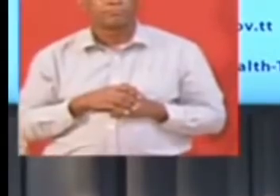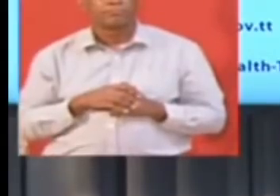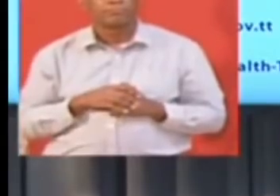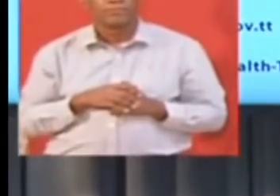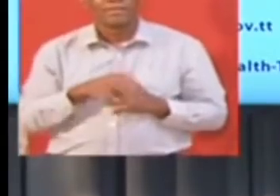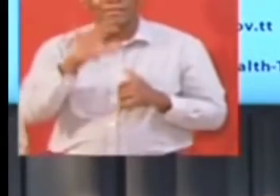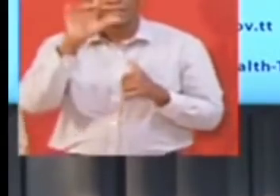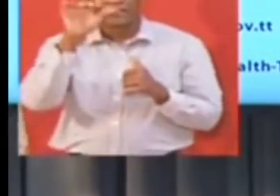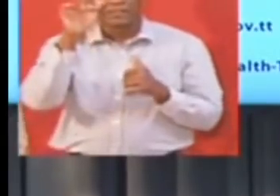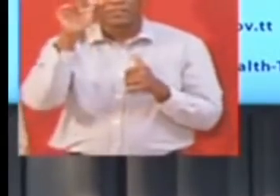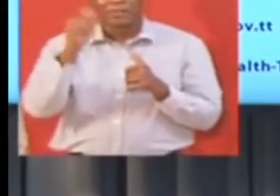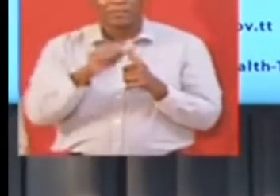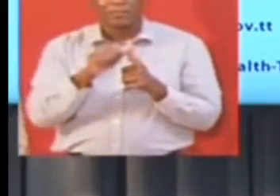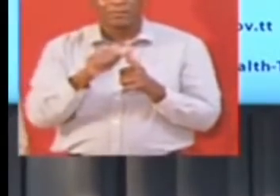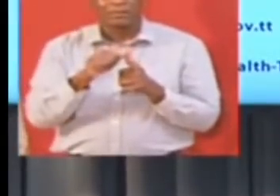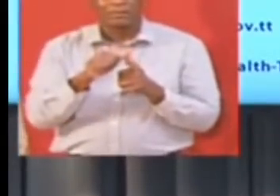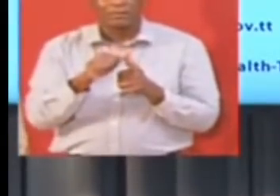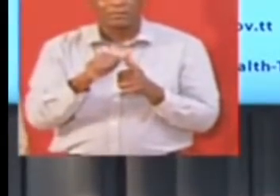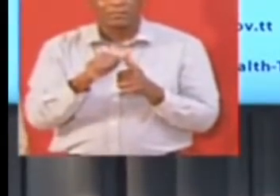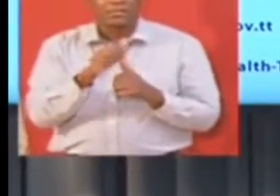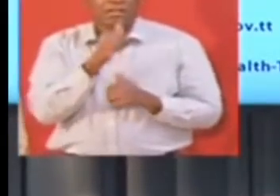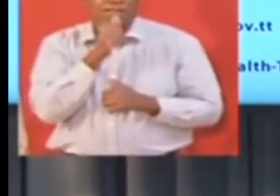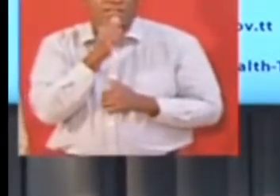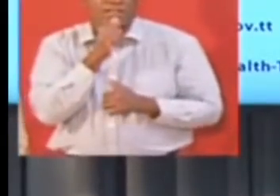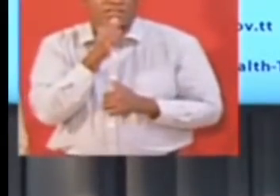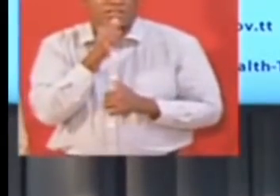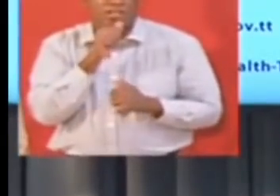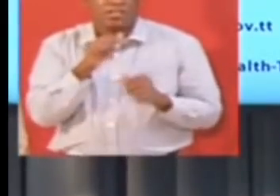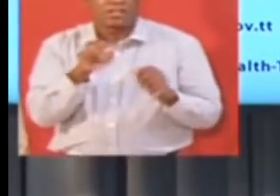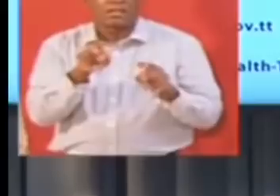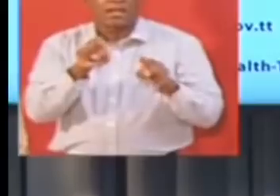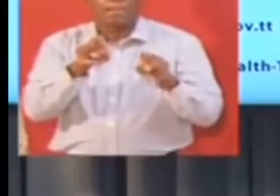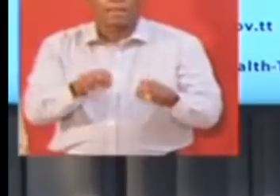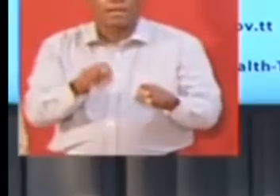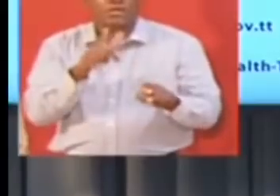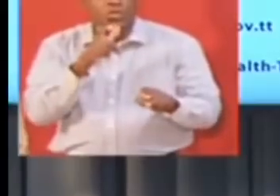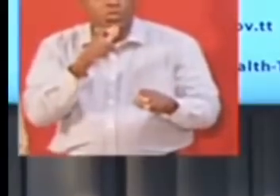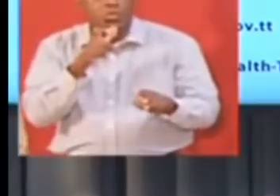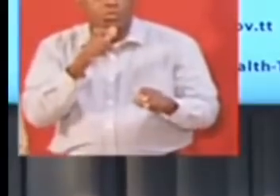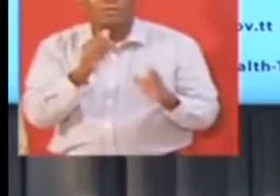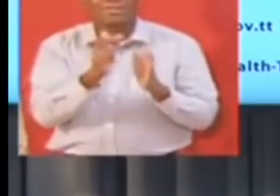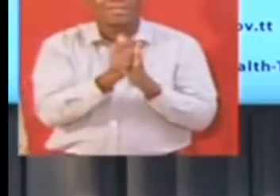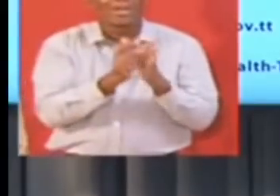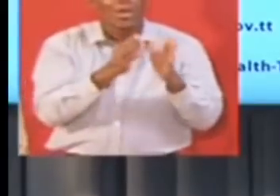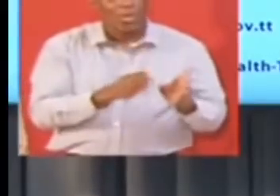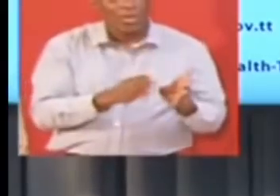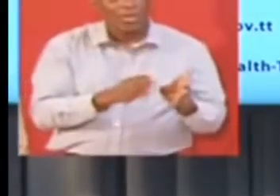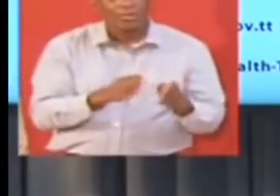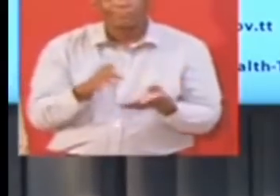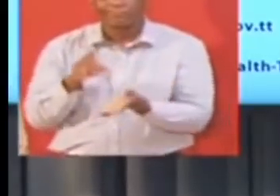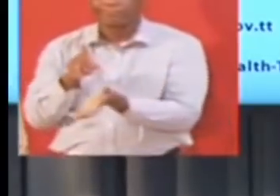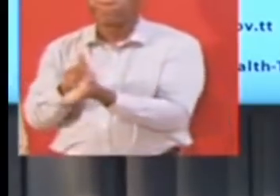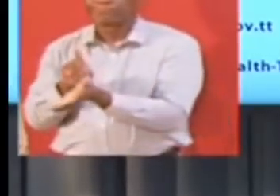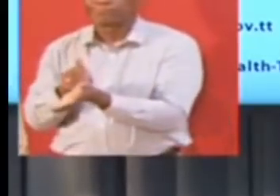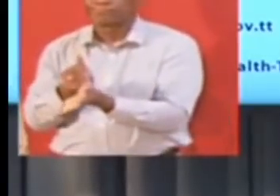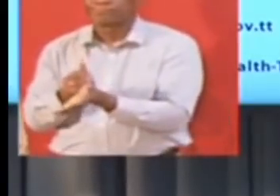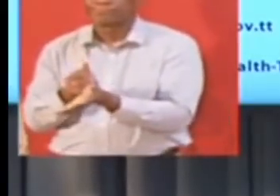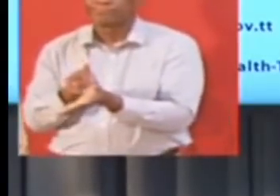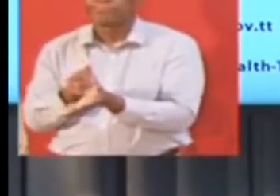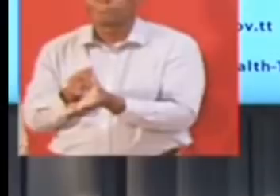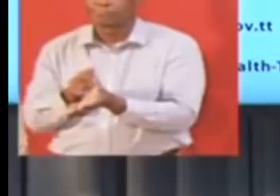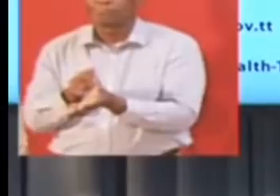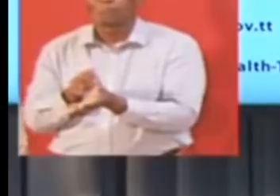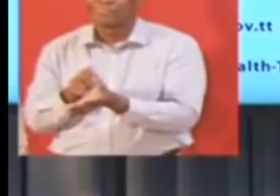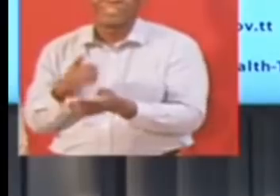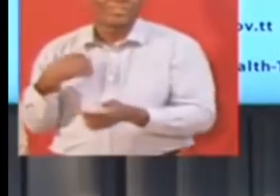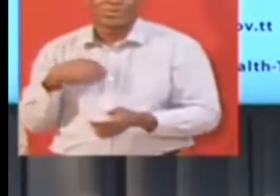only applies to the lawyer or the doctor. We are not allowed to give out patient details, but